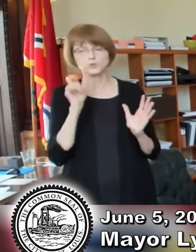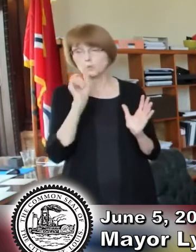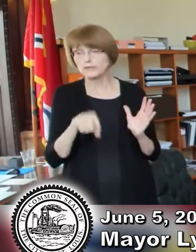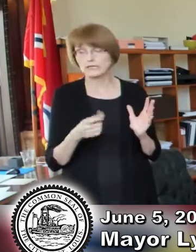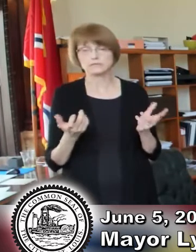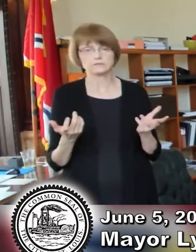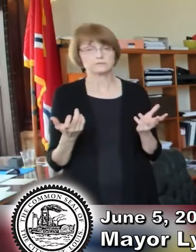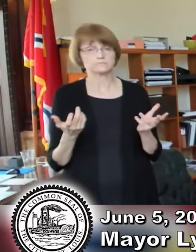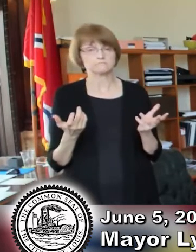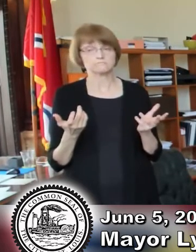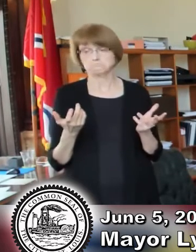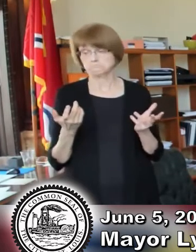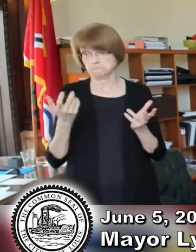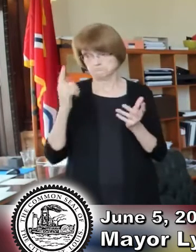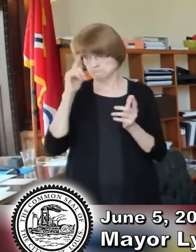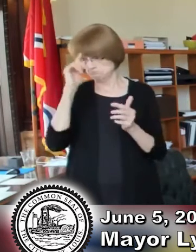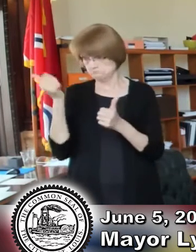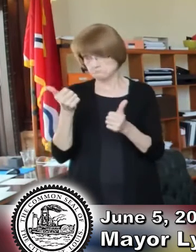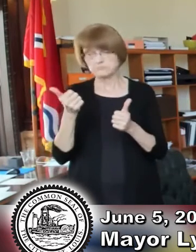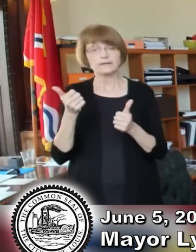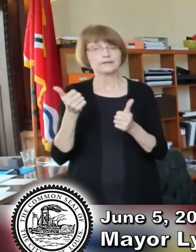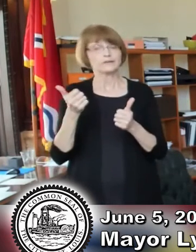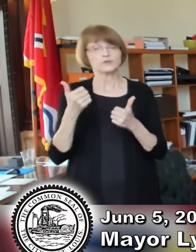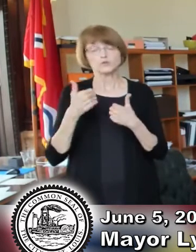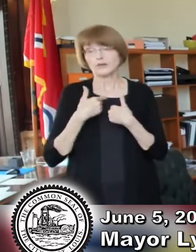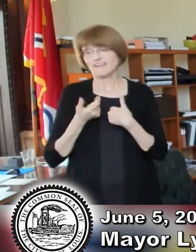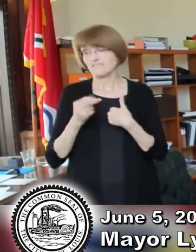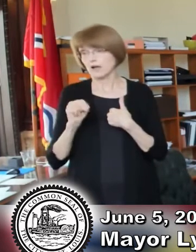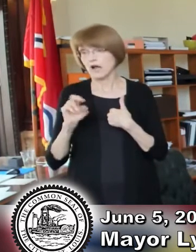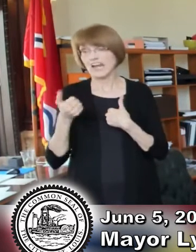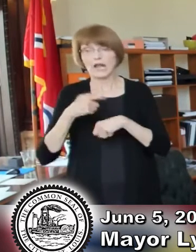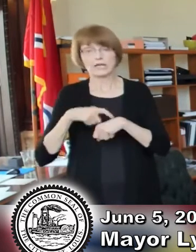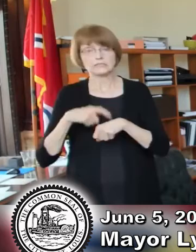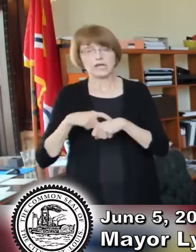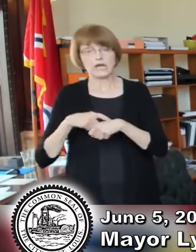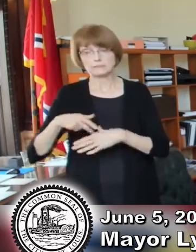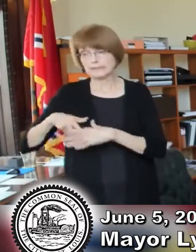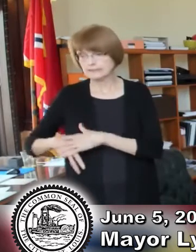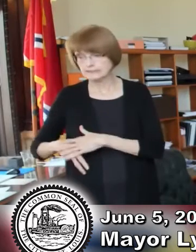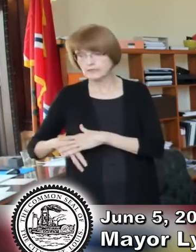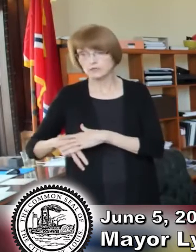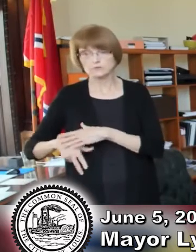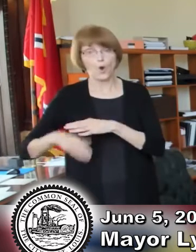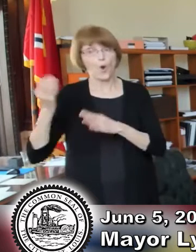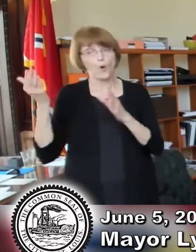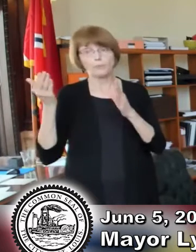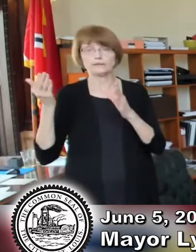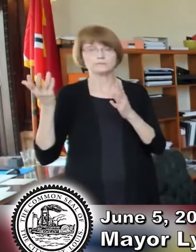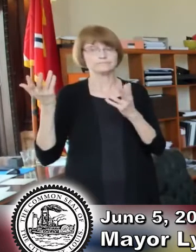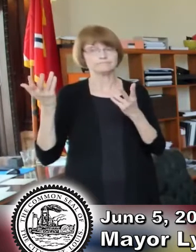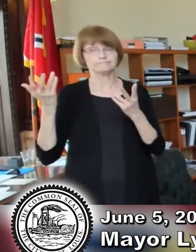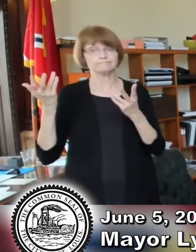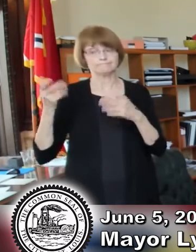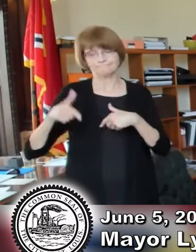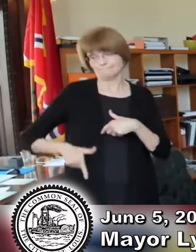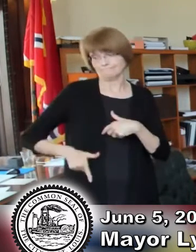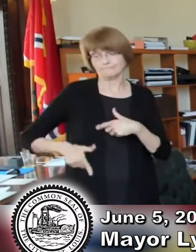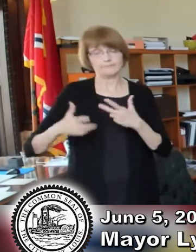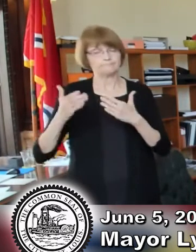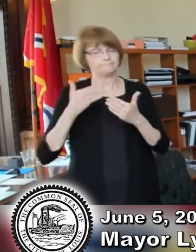You're just free to carry anywhere, anytime, concealed or open carry. So one of the things that we'd like to